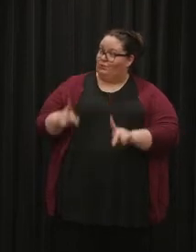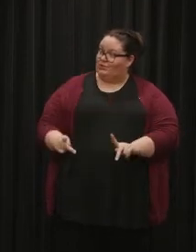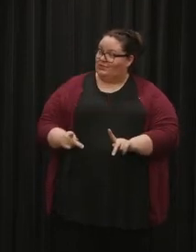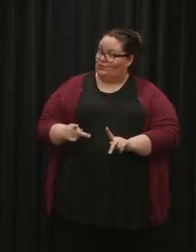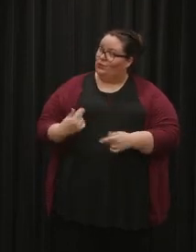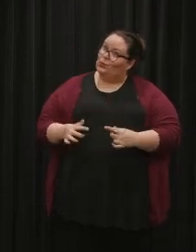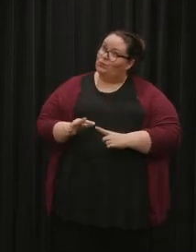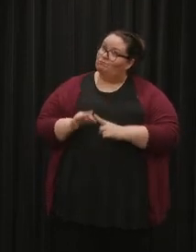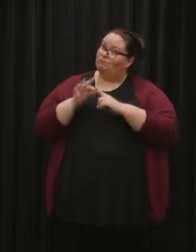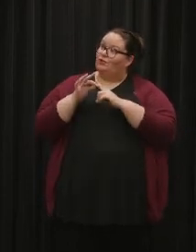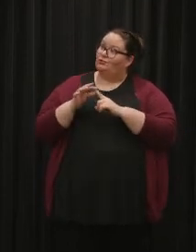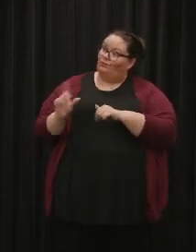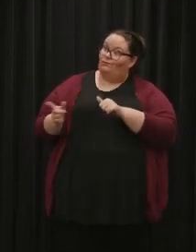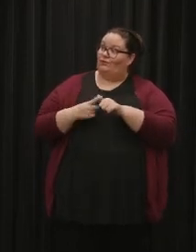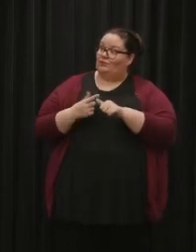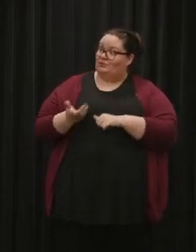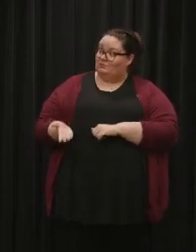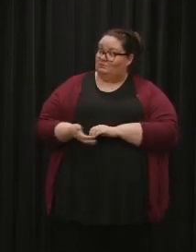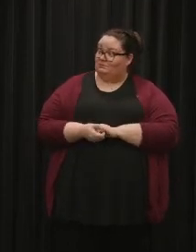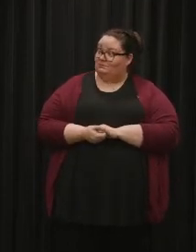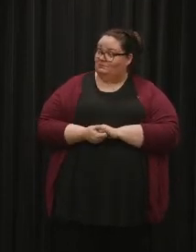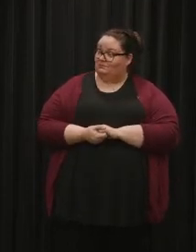selected to get that first inoculation?